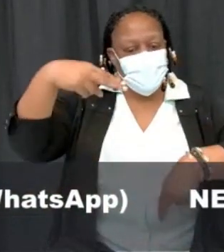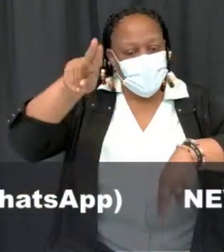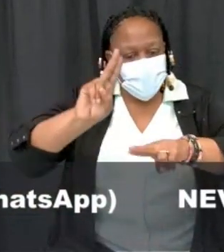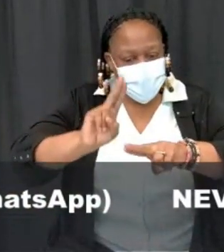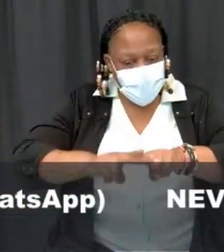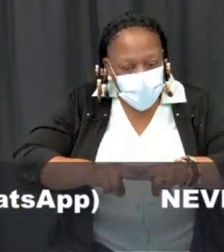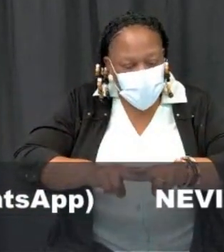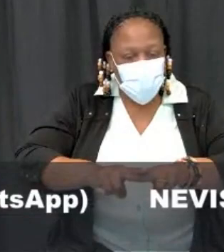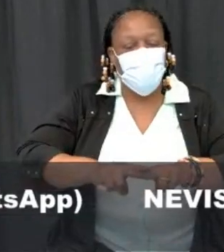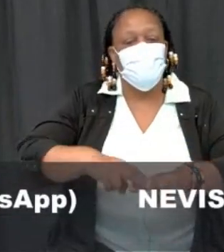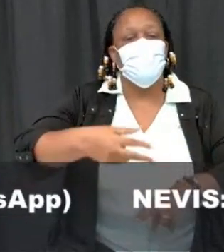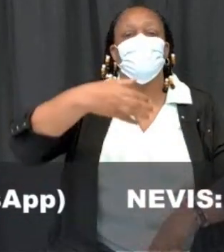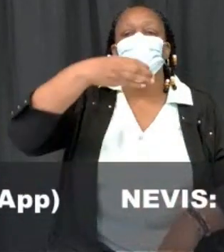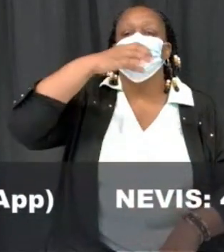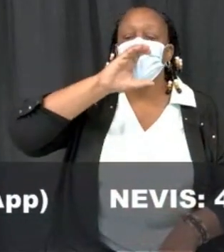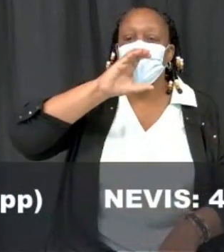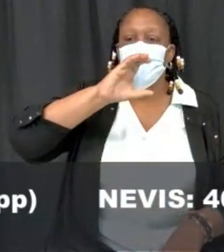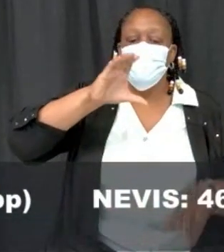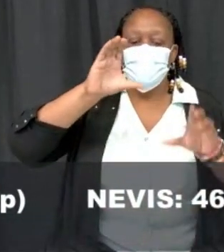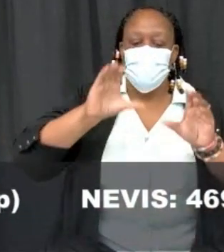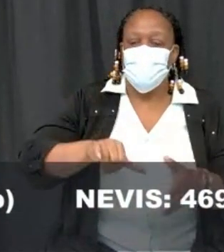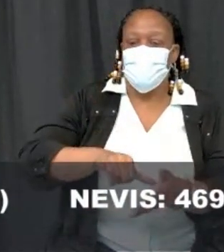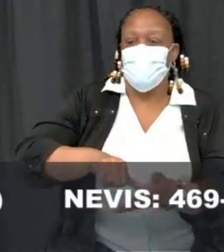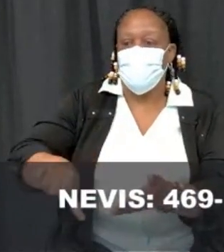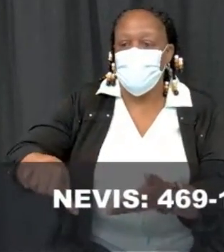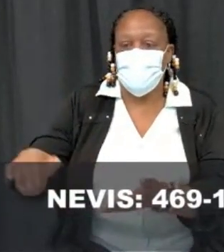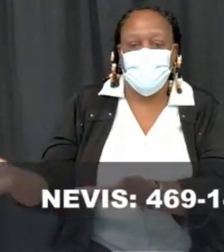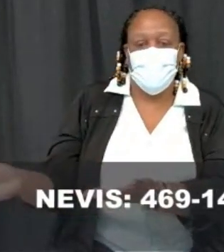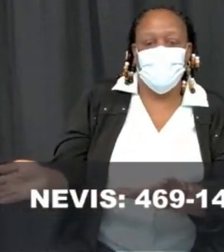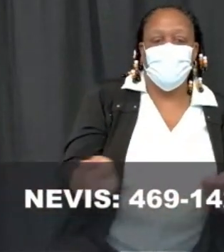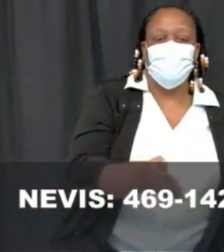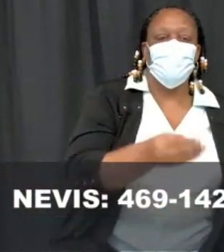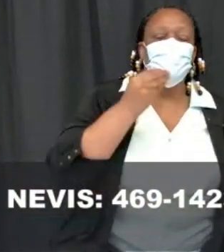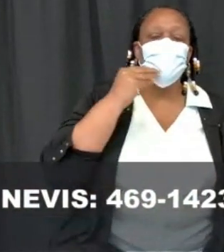as such gatherings facilitate the spread of the virus.